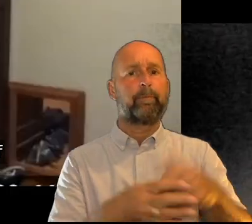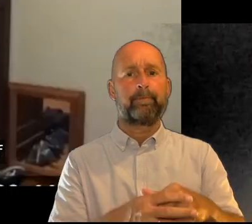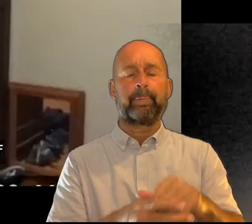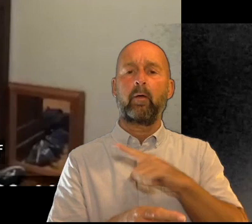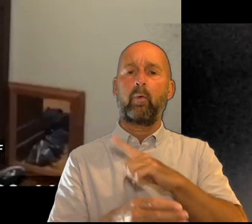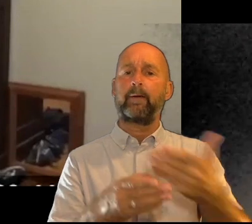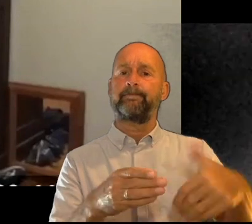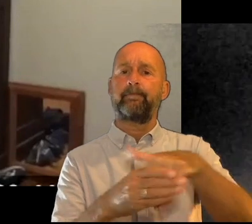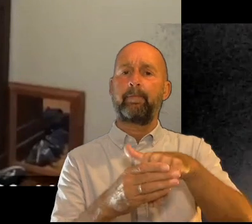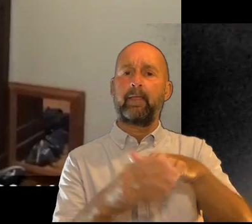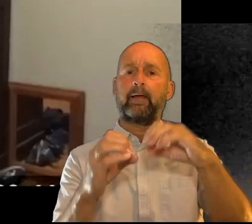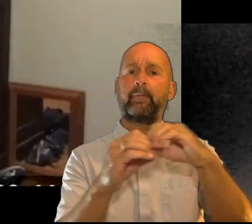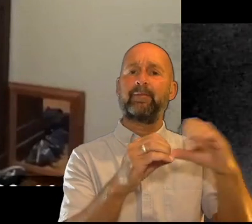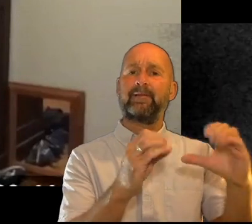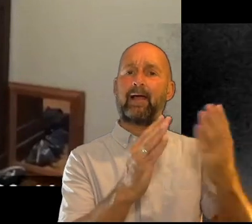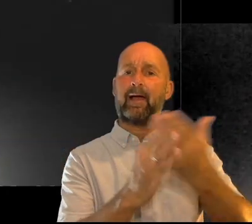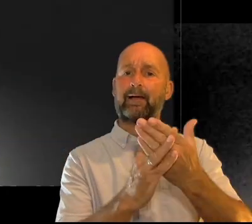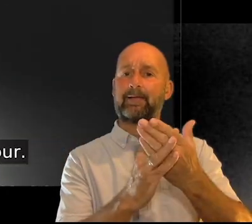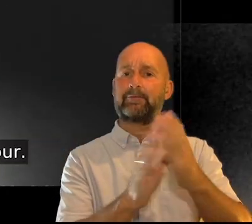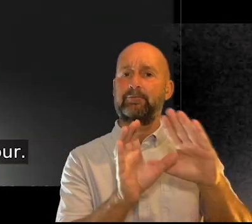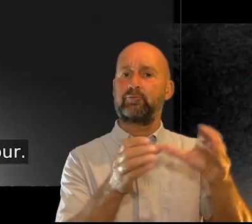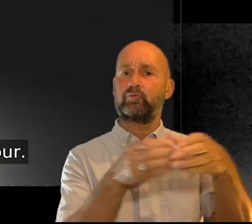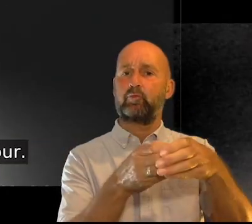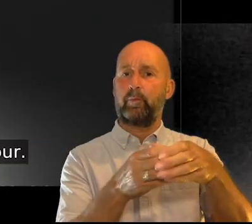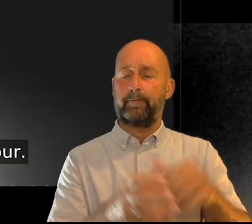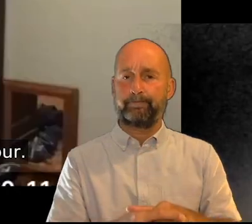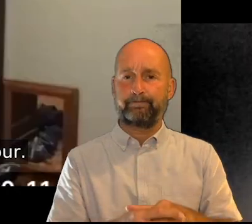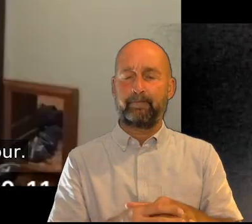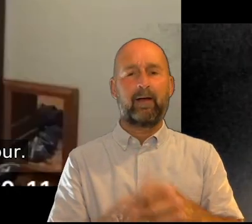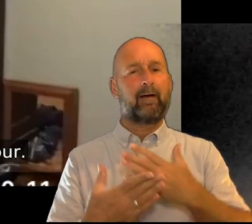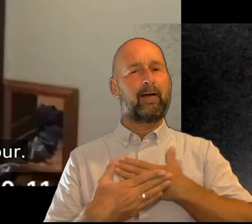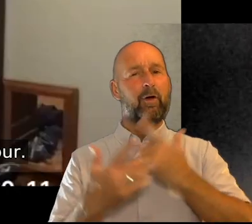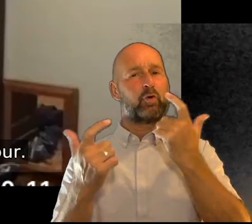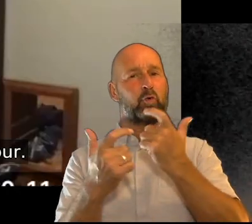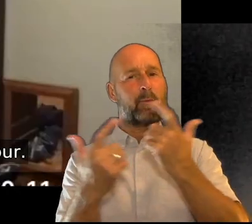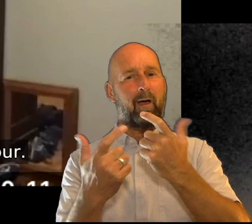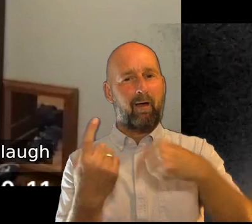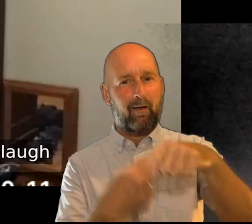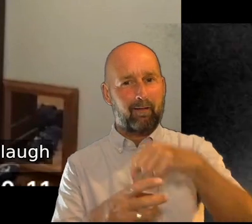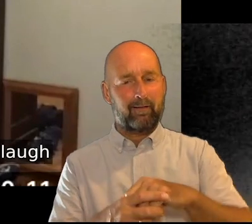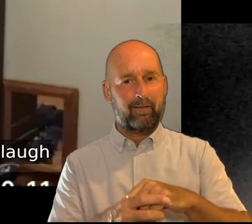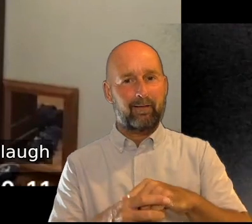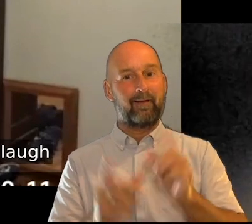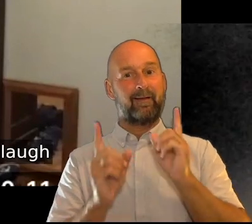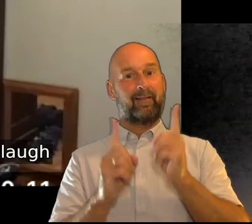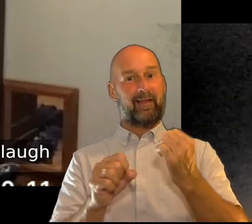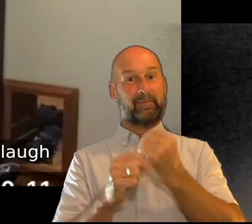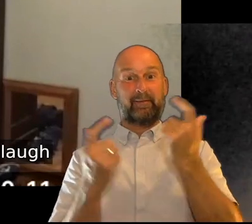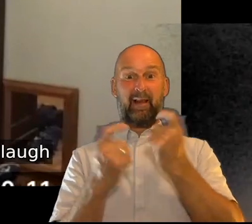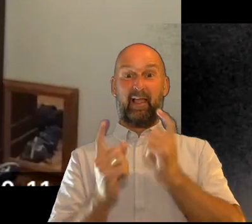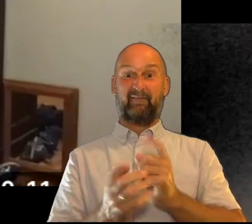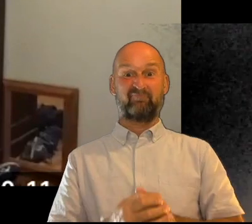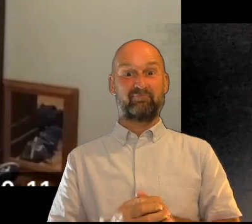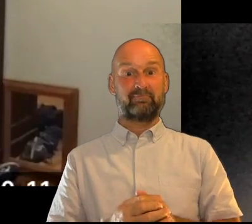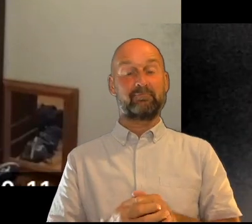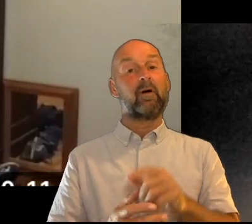from being part of the BBC Writers Access group. I guess I just love kind of witty humour, and that's what will really make me